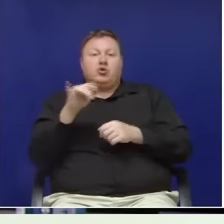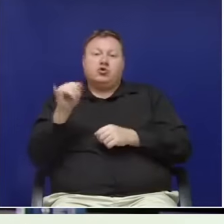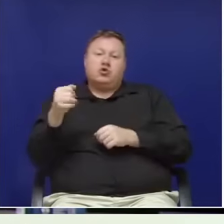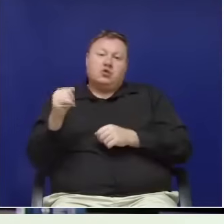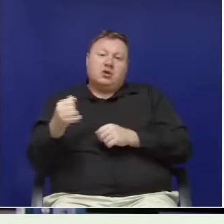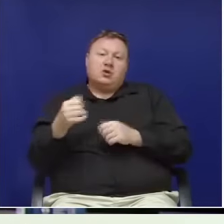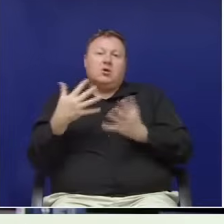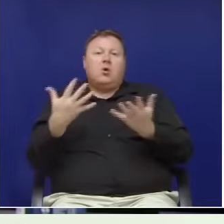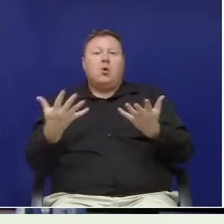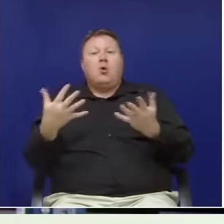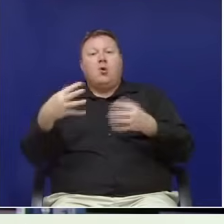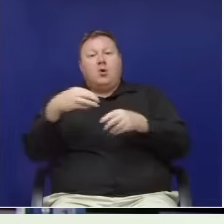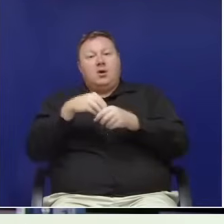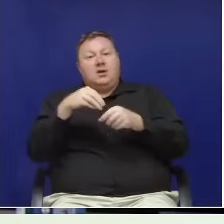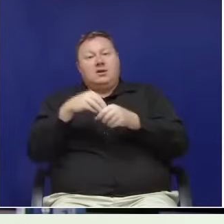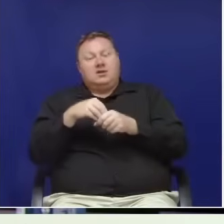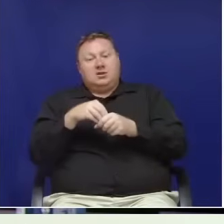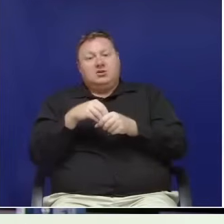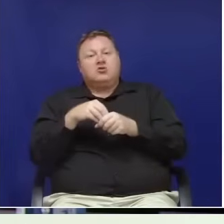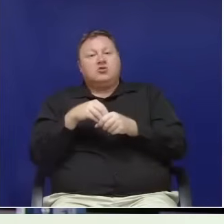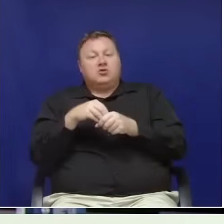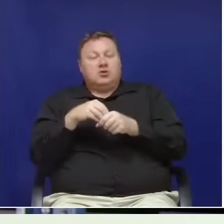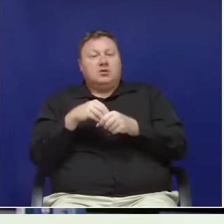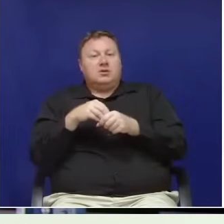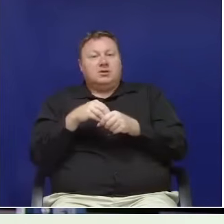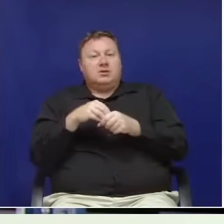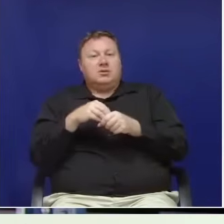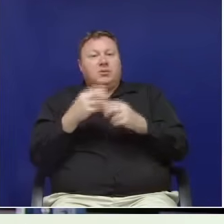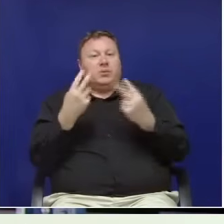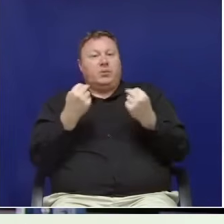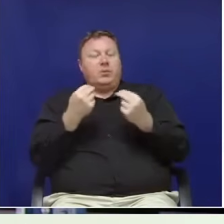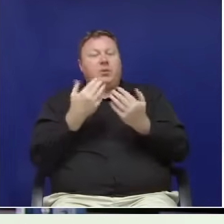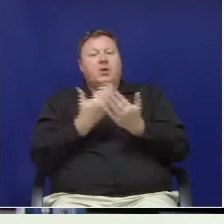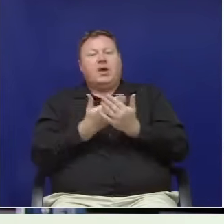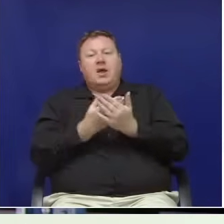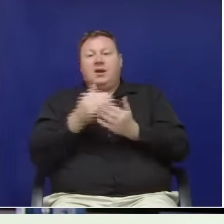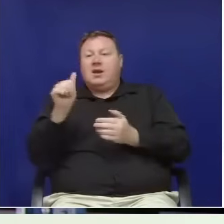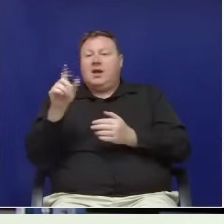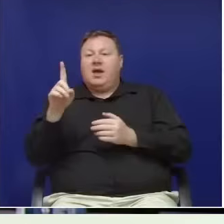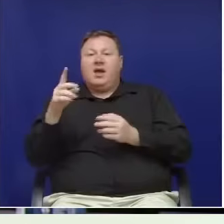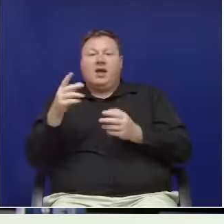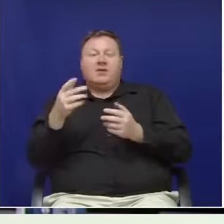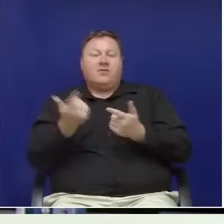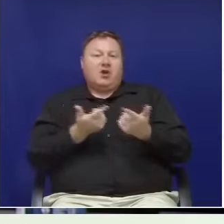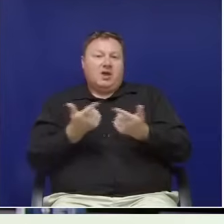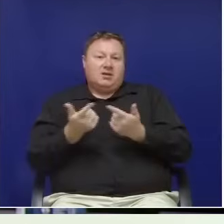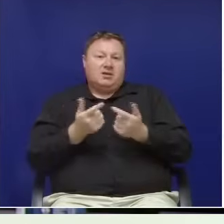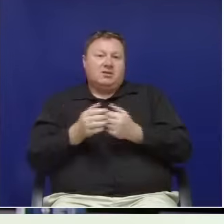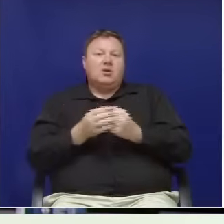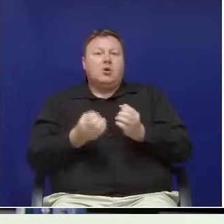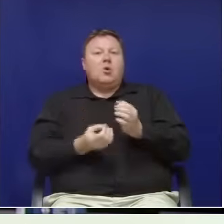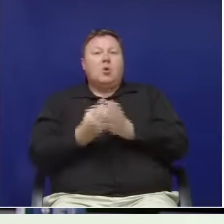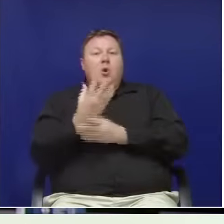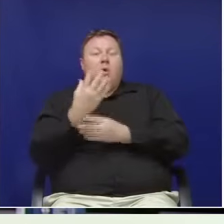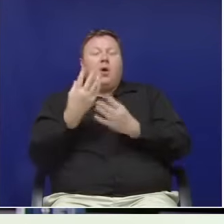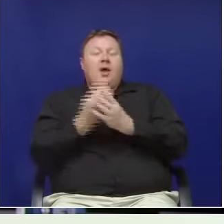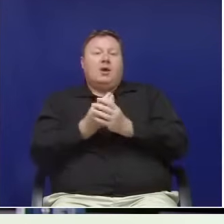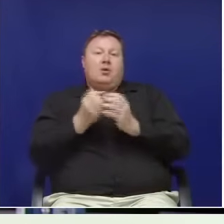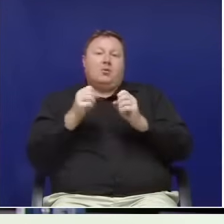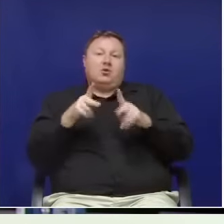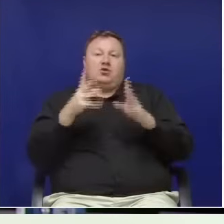entering in pupillage to become advocates can be able to grow and have the opportunity. Thank you.